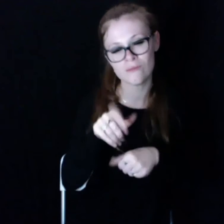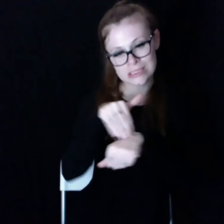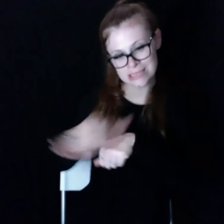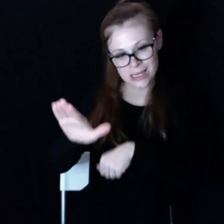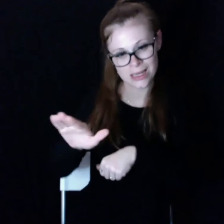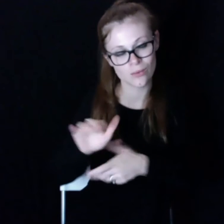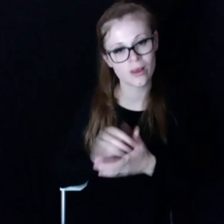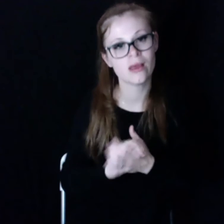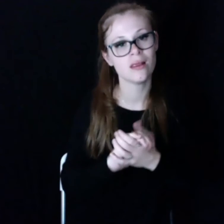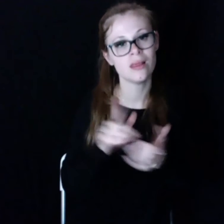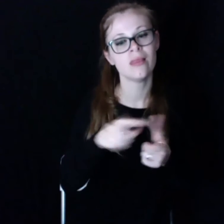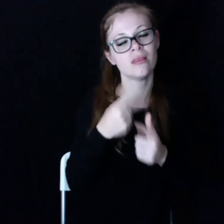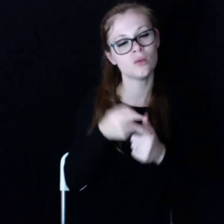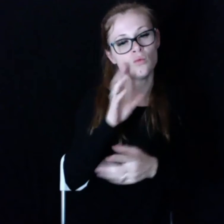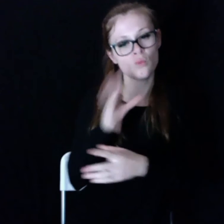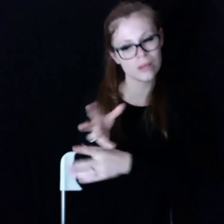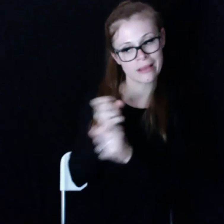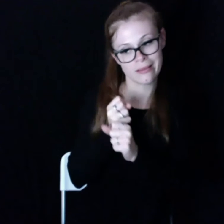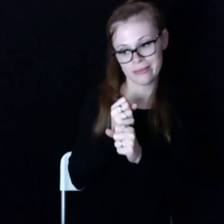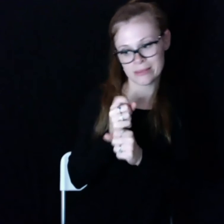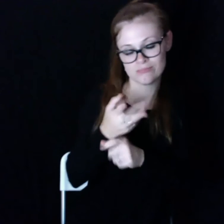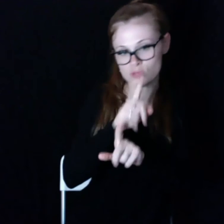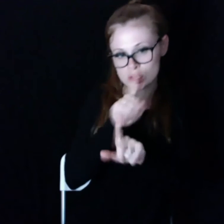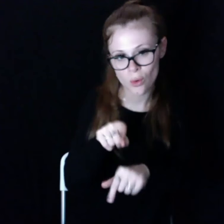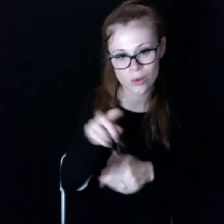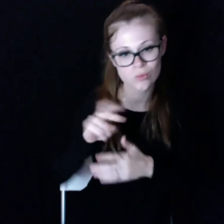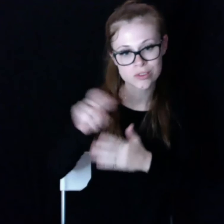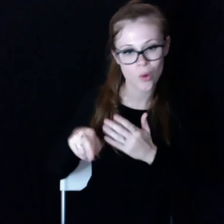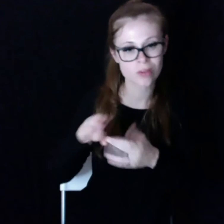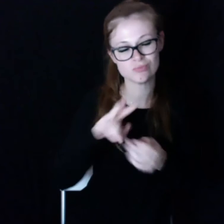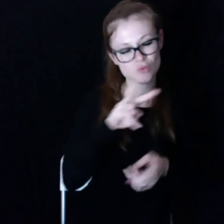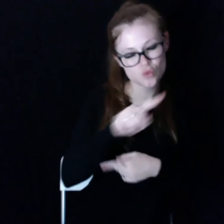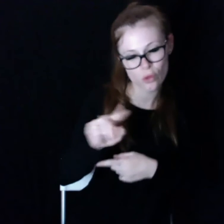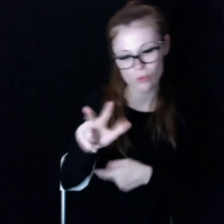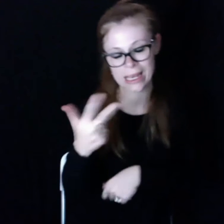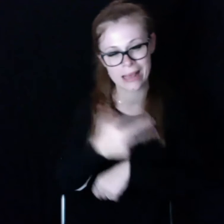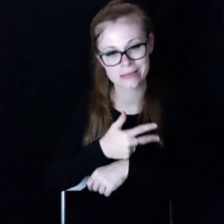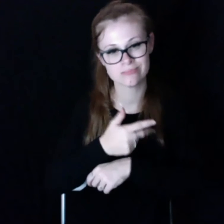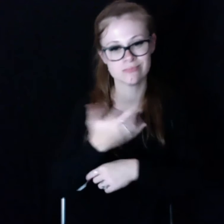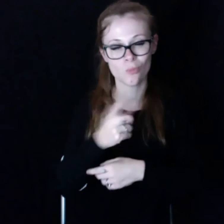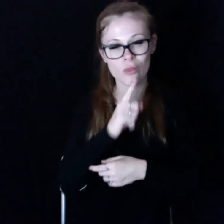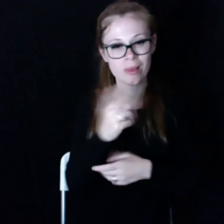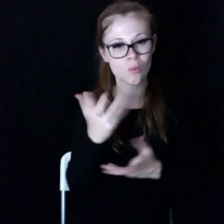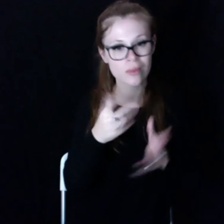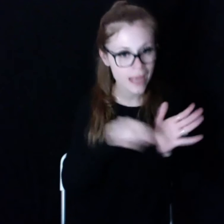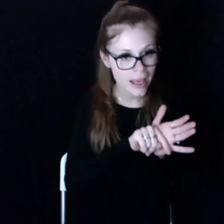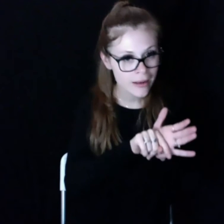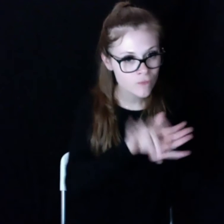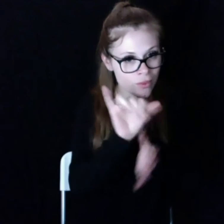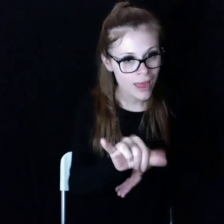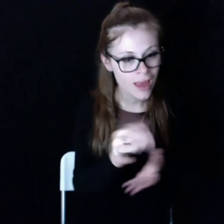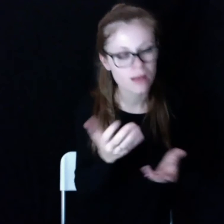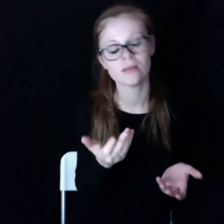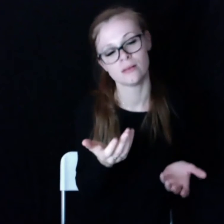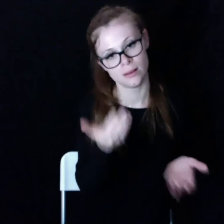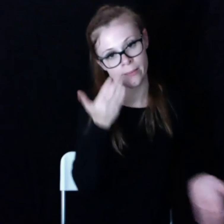and you get the value in, say, 2 to 3 days. And so the disadvantage of that is you might not, let's say